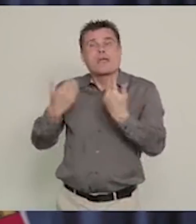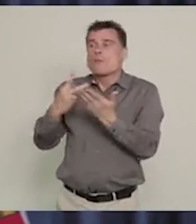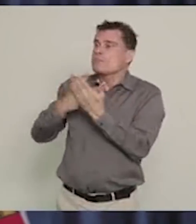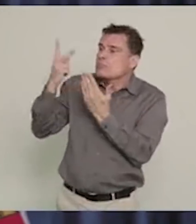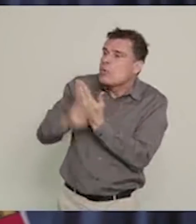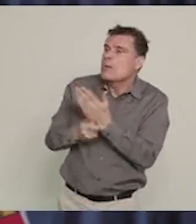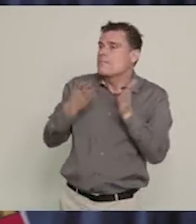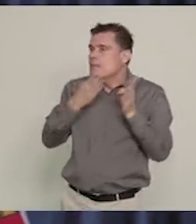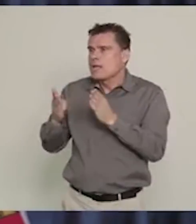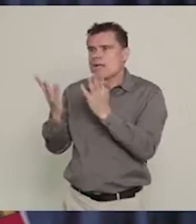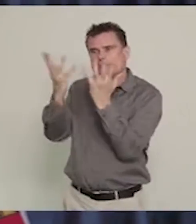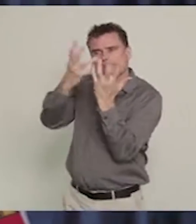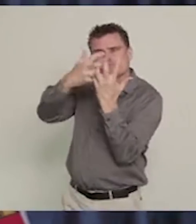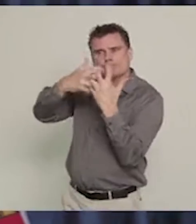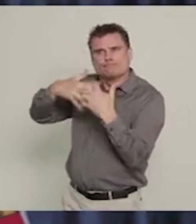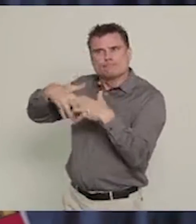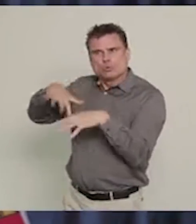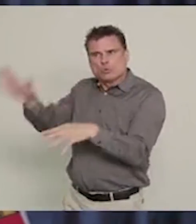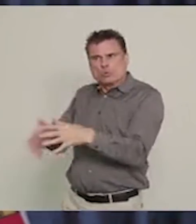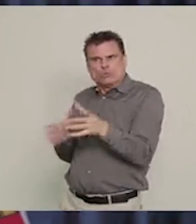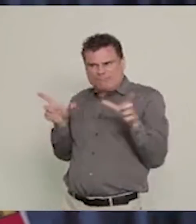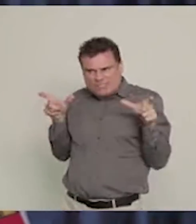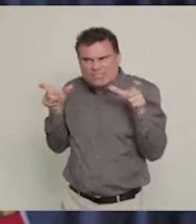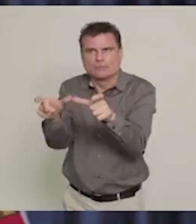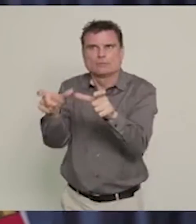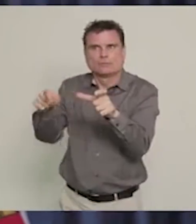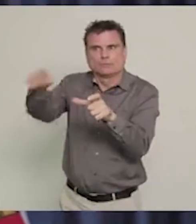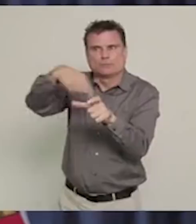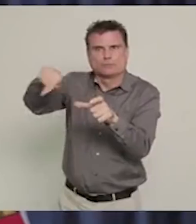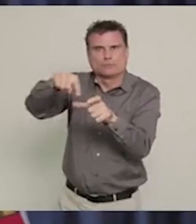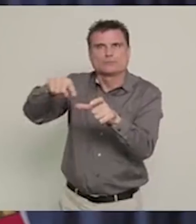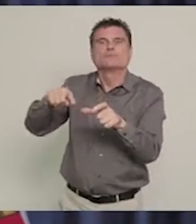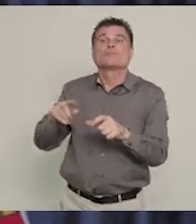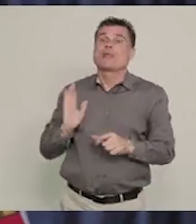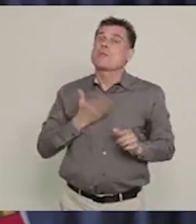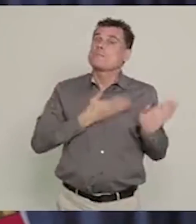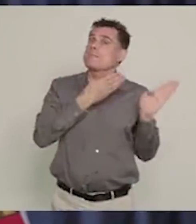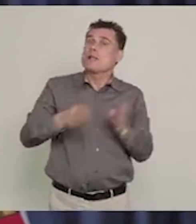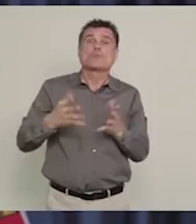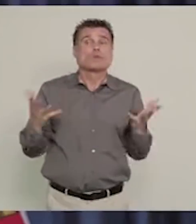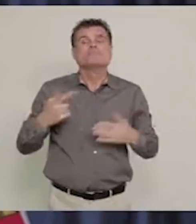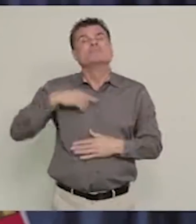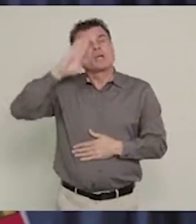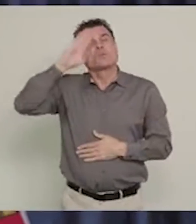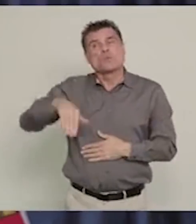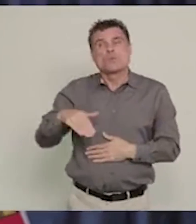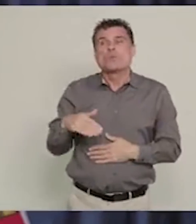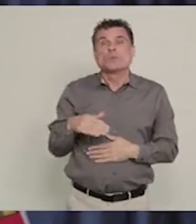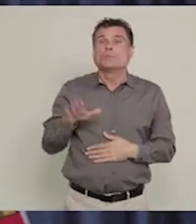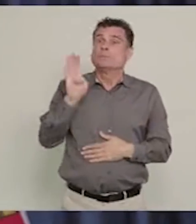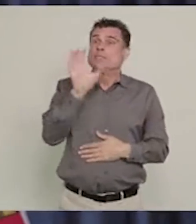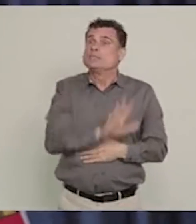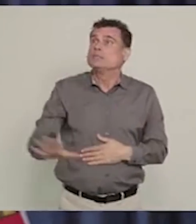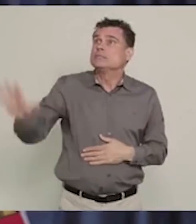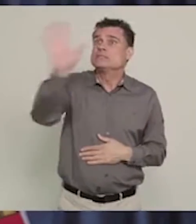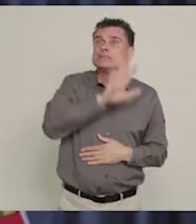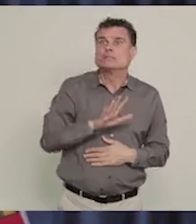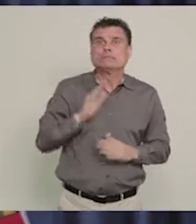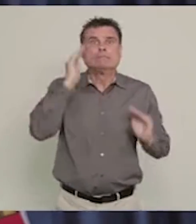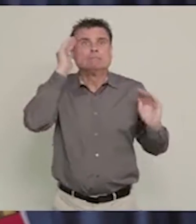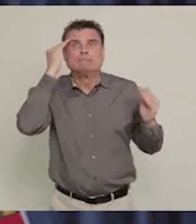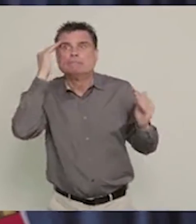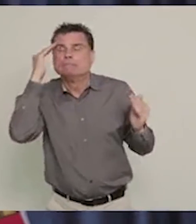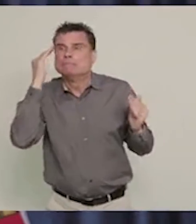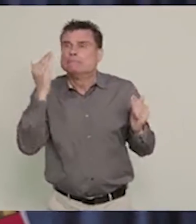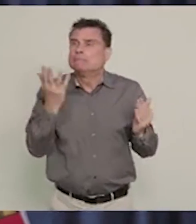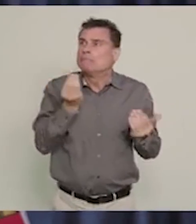British Columbians are worried about our flow of essential goods and our ability to ensure shelves are stocked.